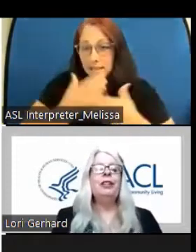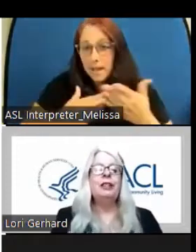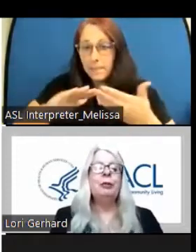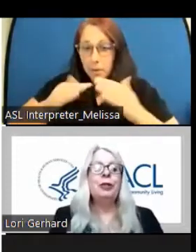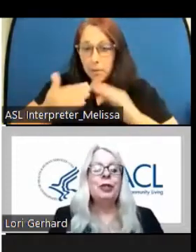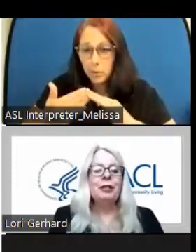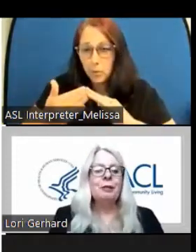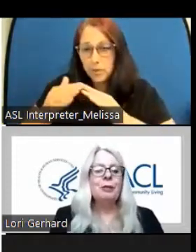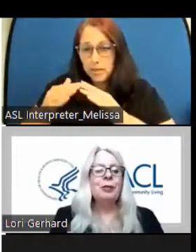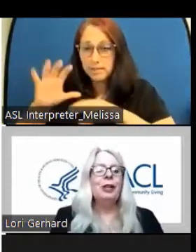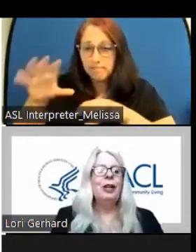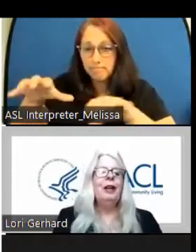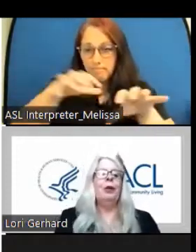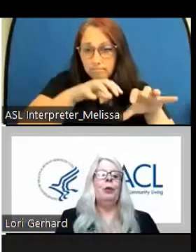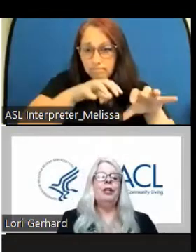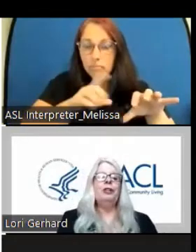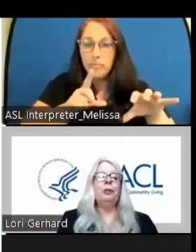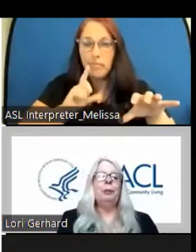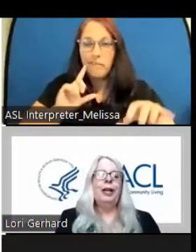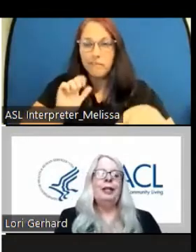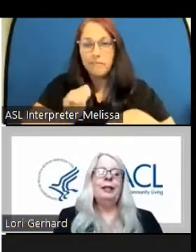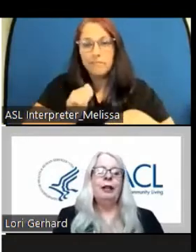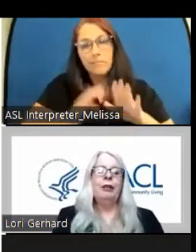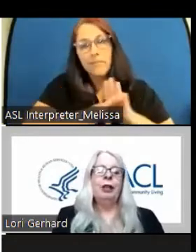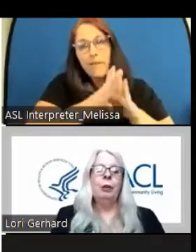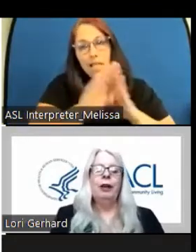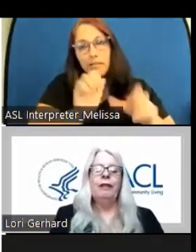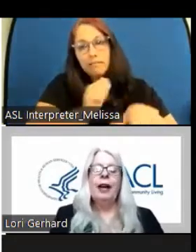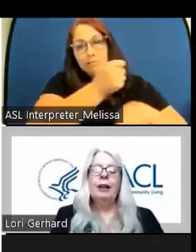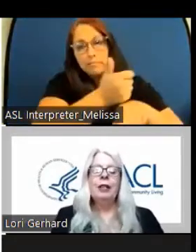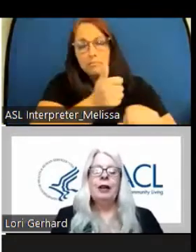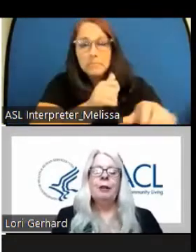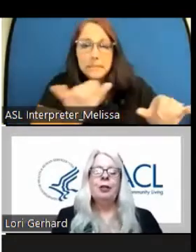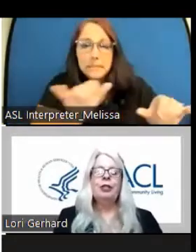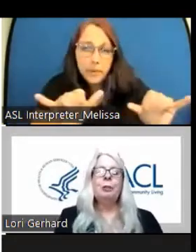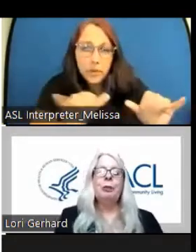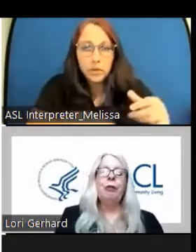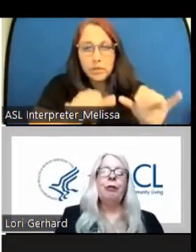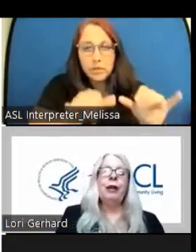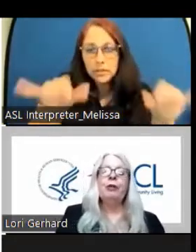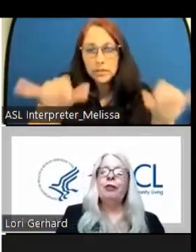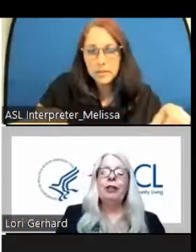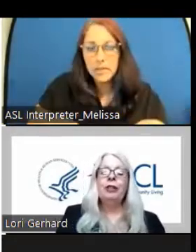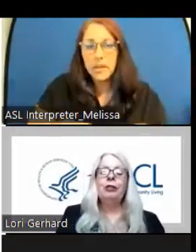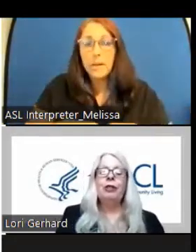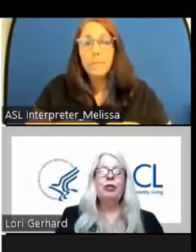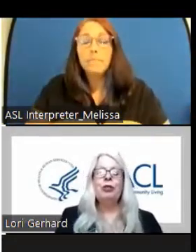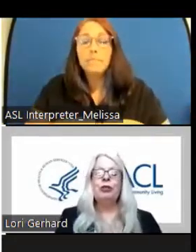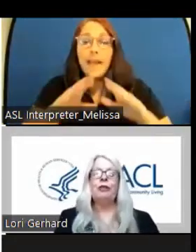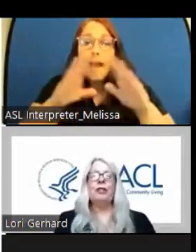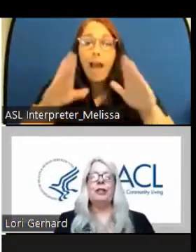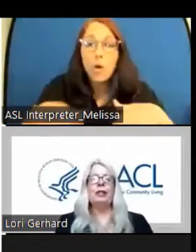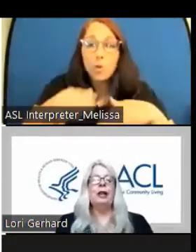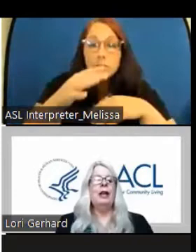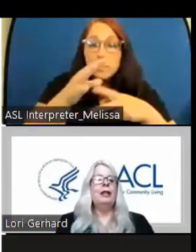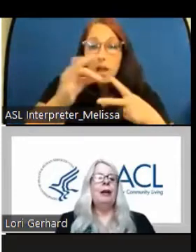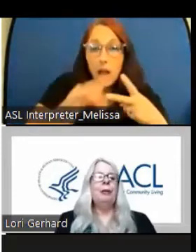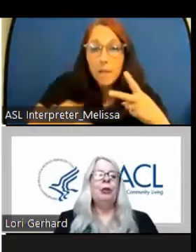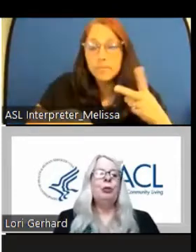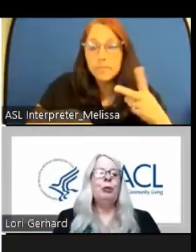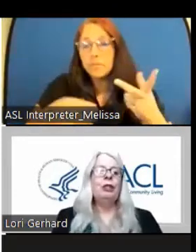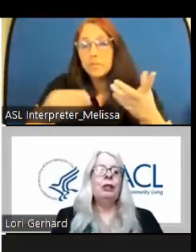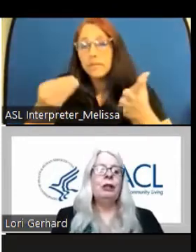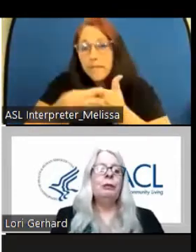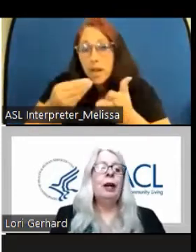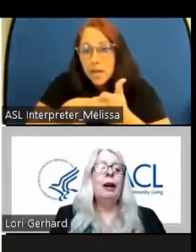very similar systems, working to braid together the array of housing options, programs, funding streams, and services to help